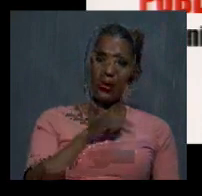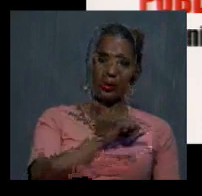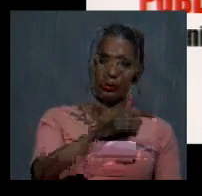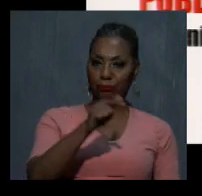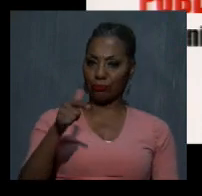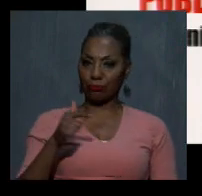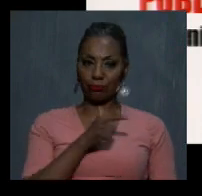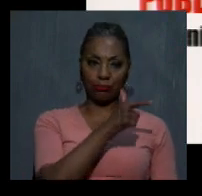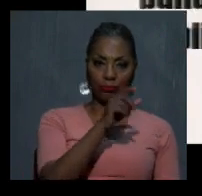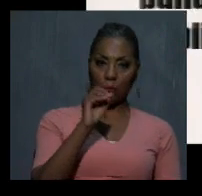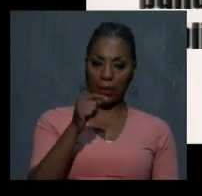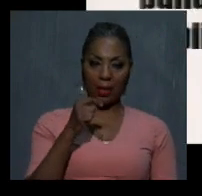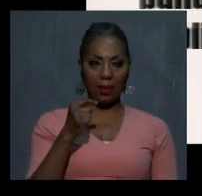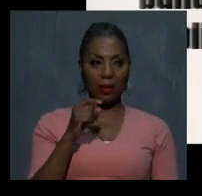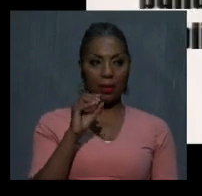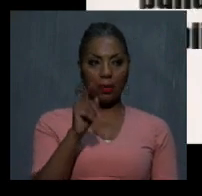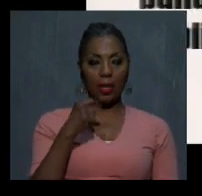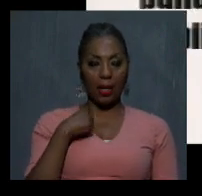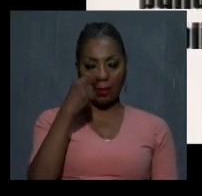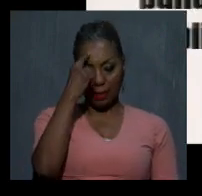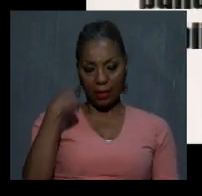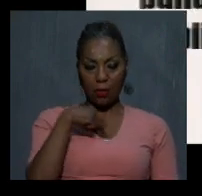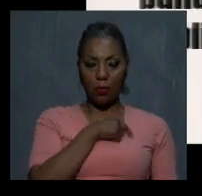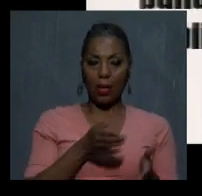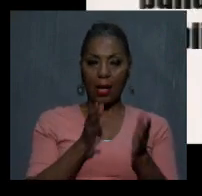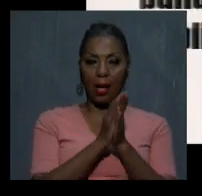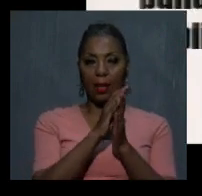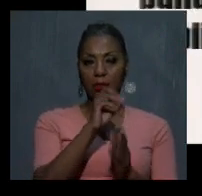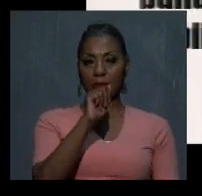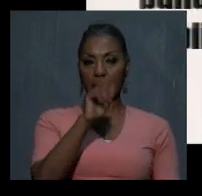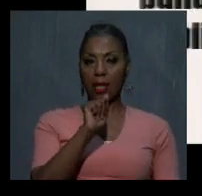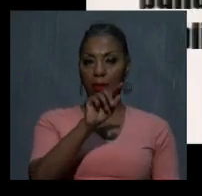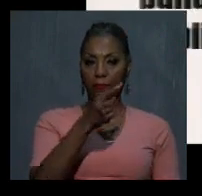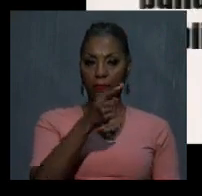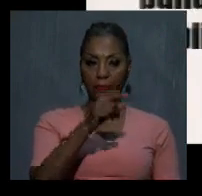I think we're going to ask Kara to go first. It's